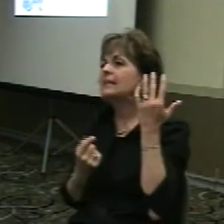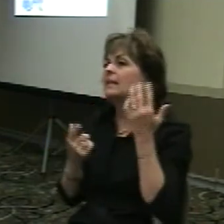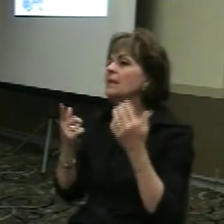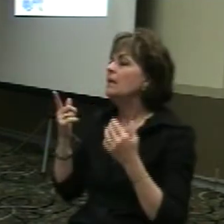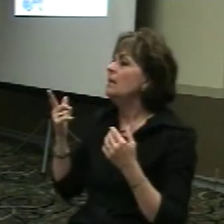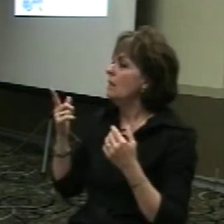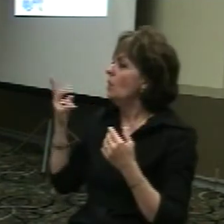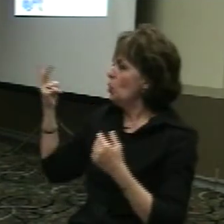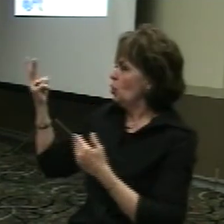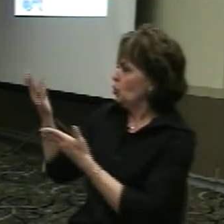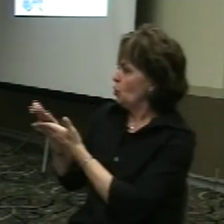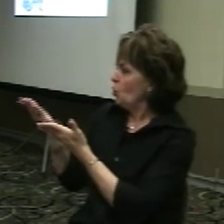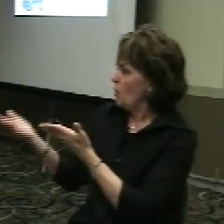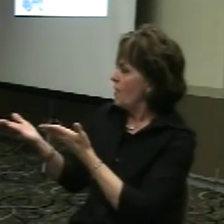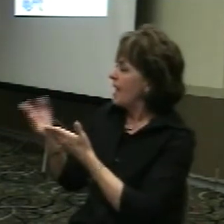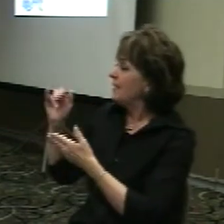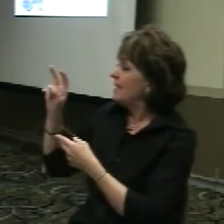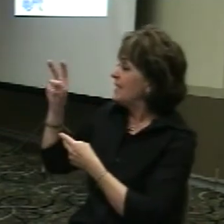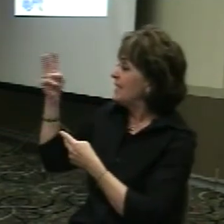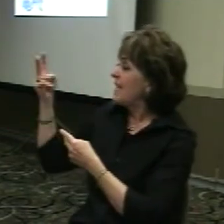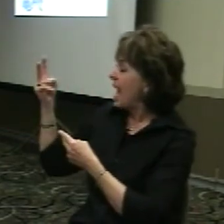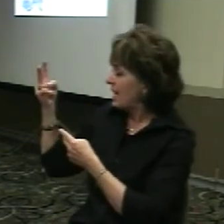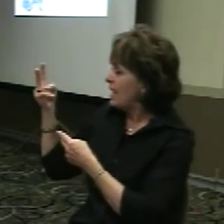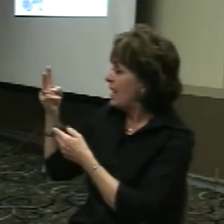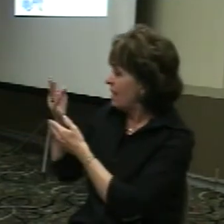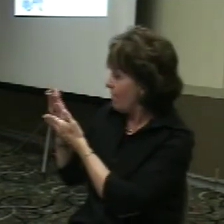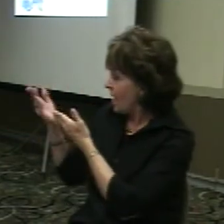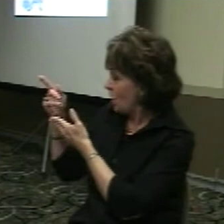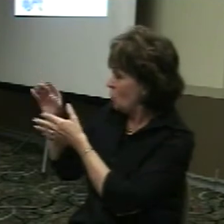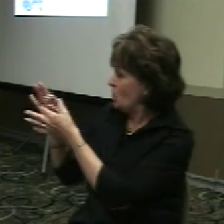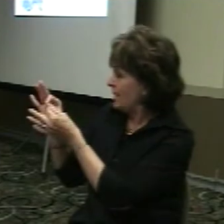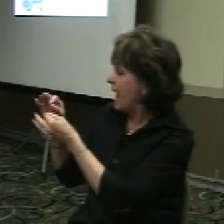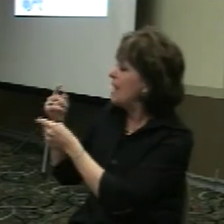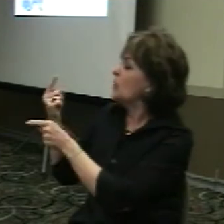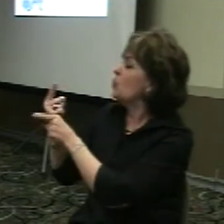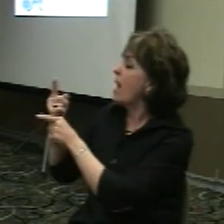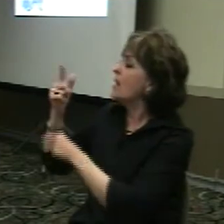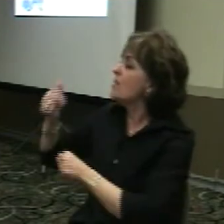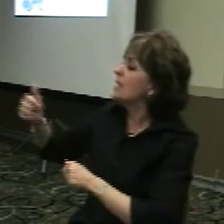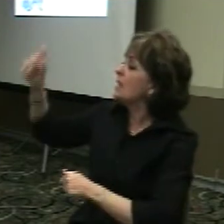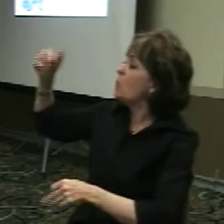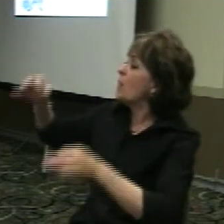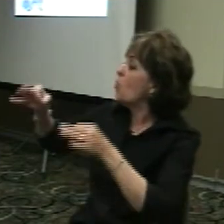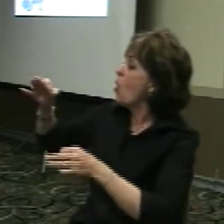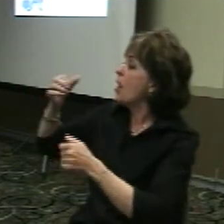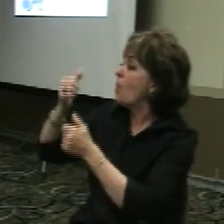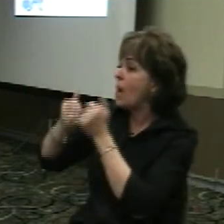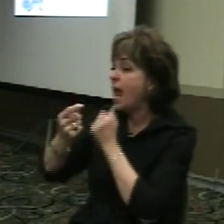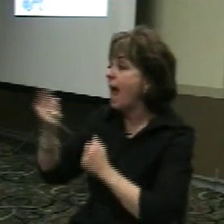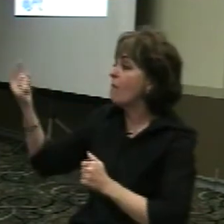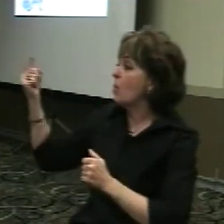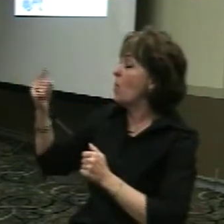there are the two things. The second thing that you said is correct. What's the Supreme Court and everybody else has said is that